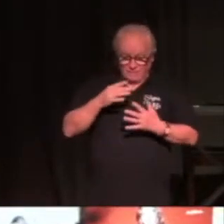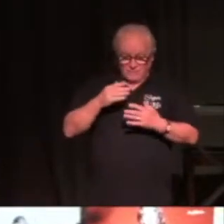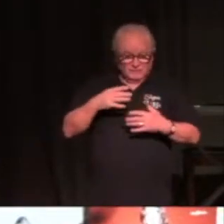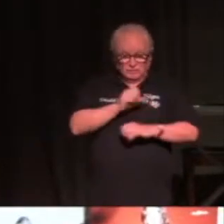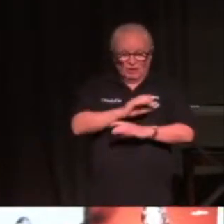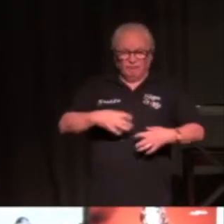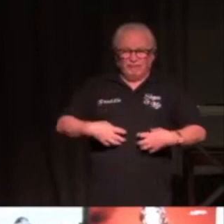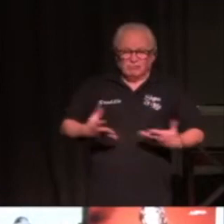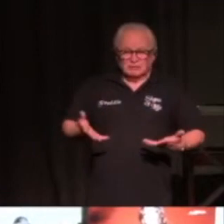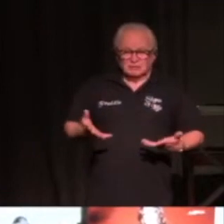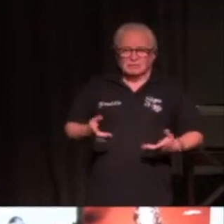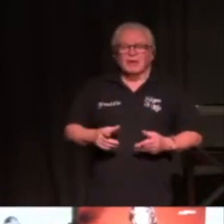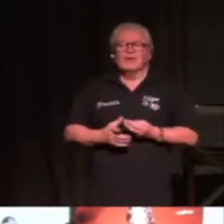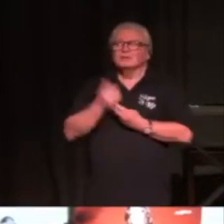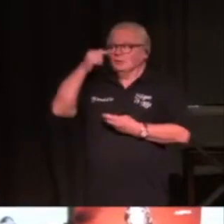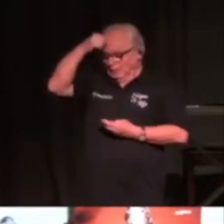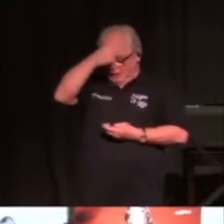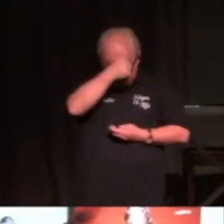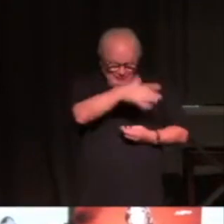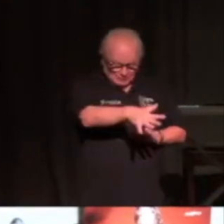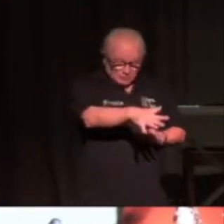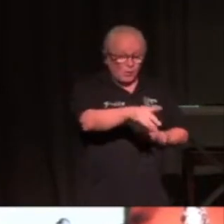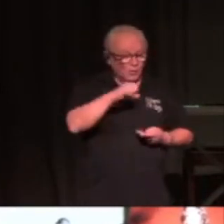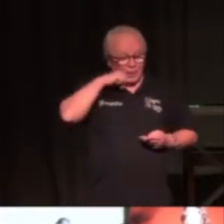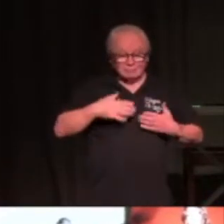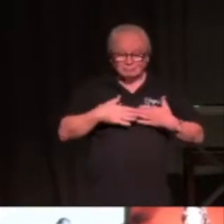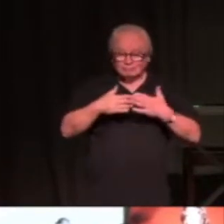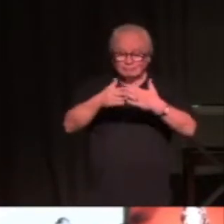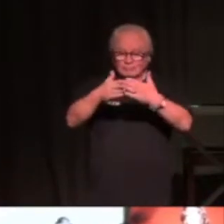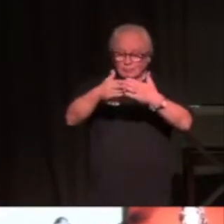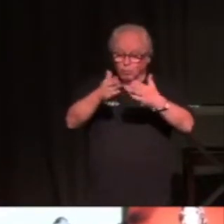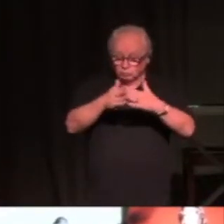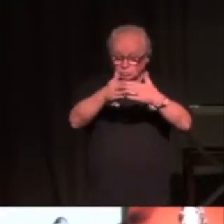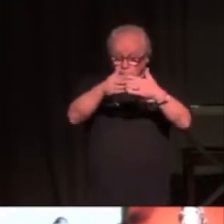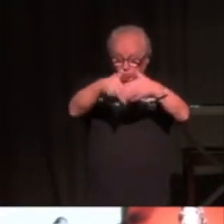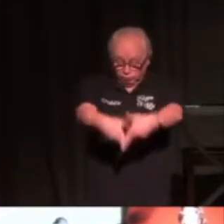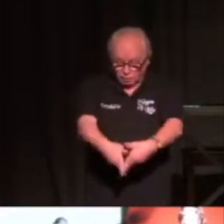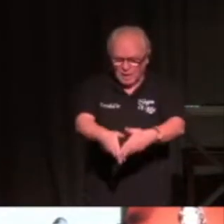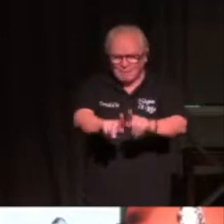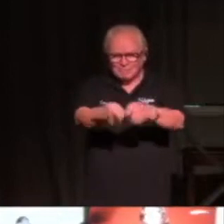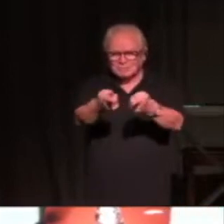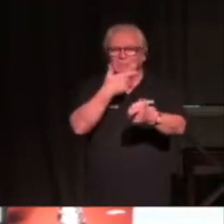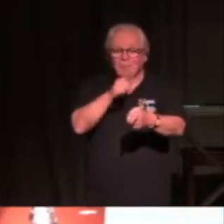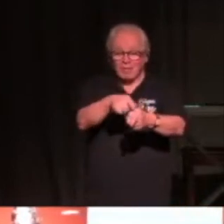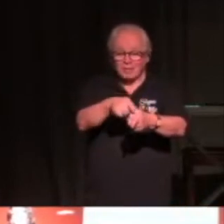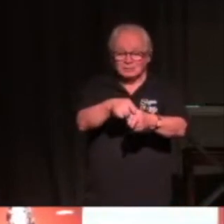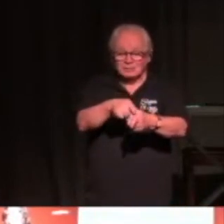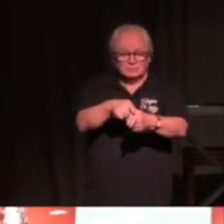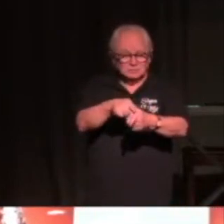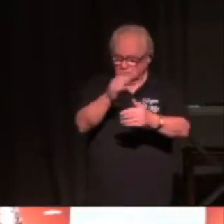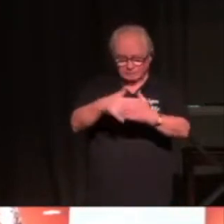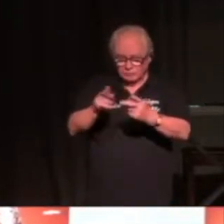Just as God said they would, they make it. And so God tells his secrets to his friend,